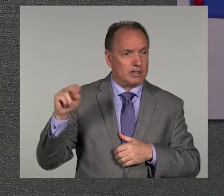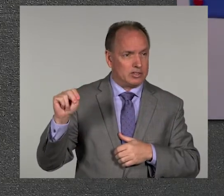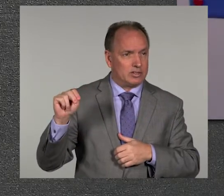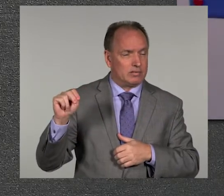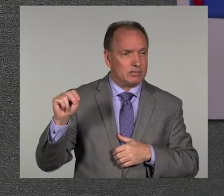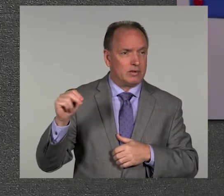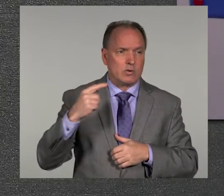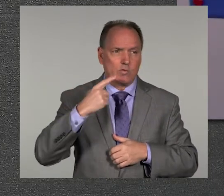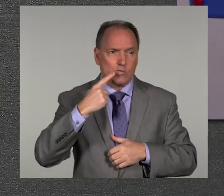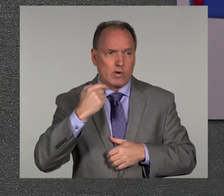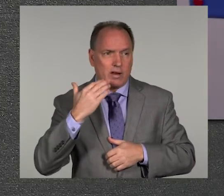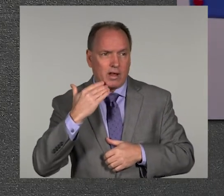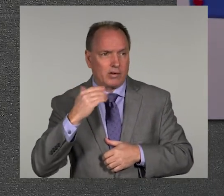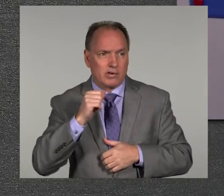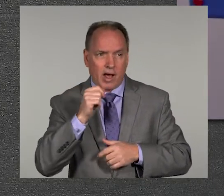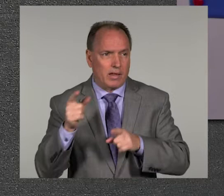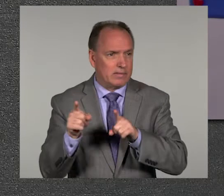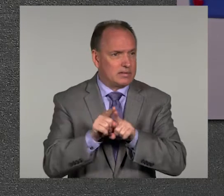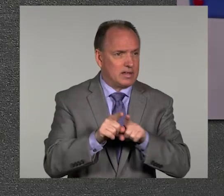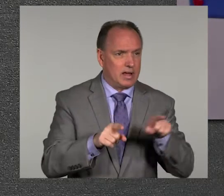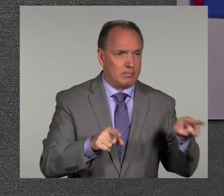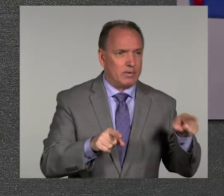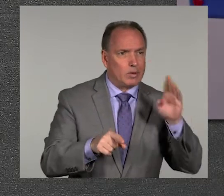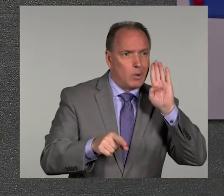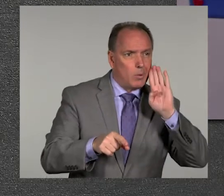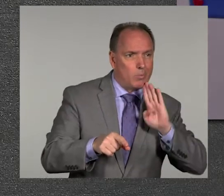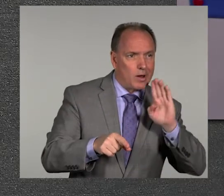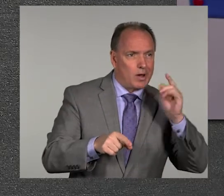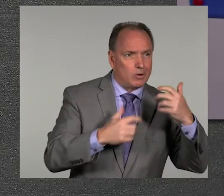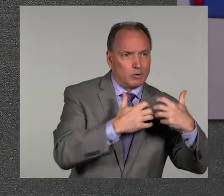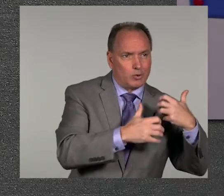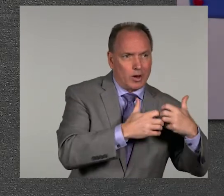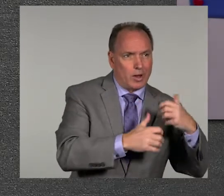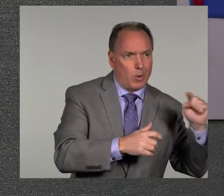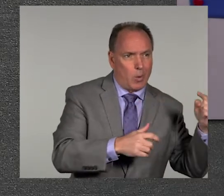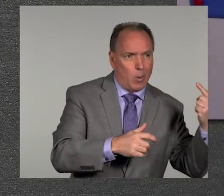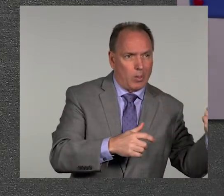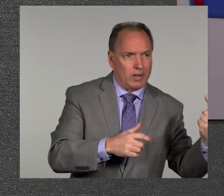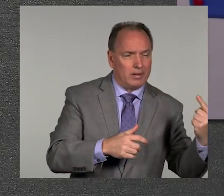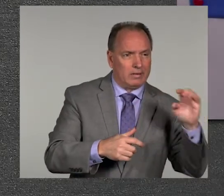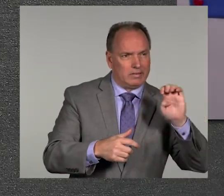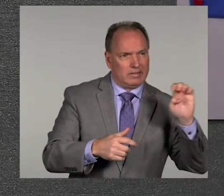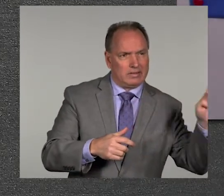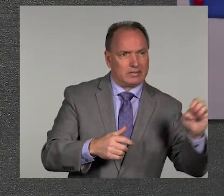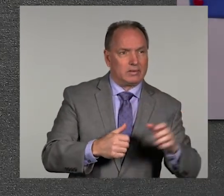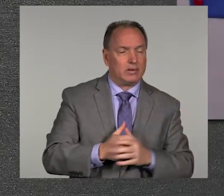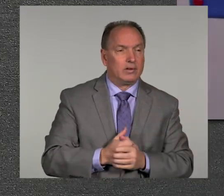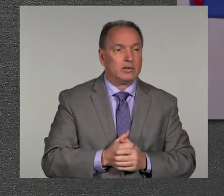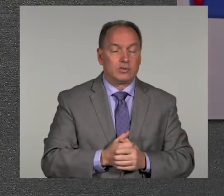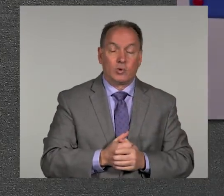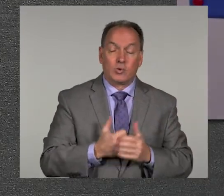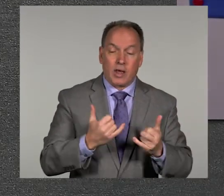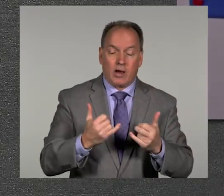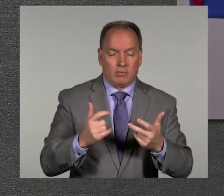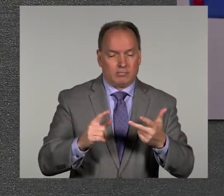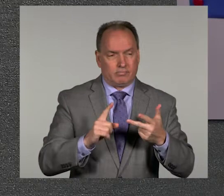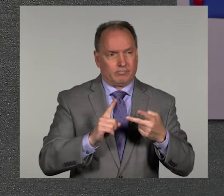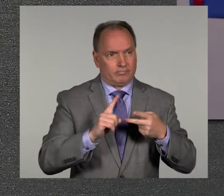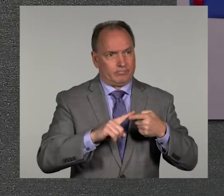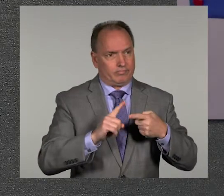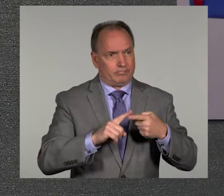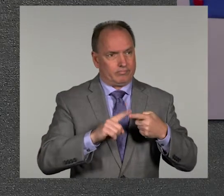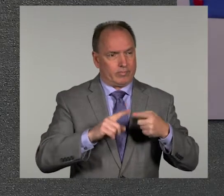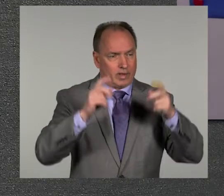the same as the brownish gray color of the eastern cottontail rabbit. All right, now what about